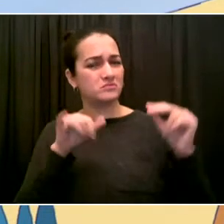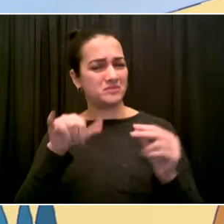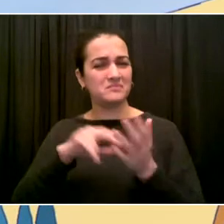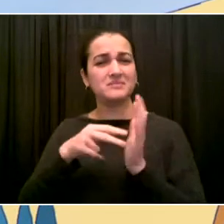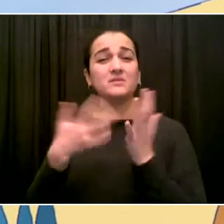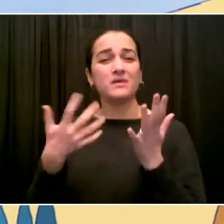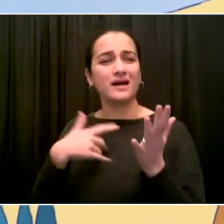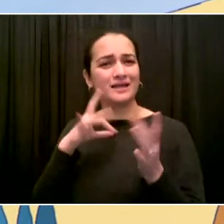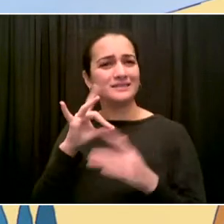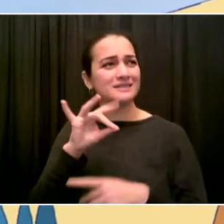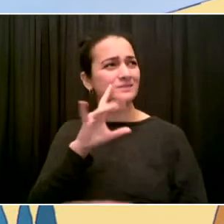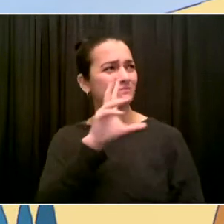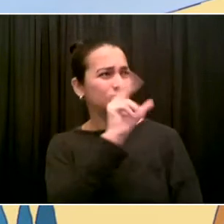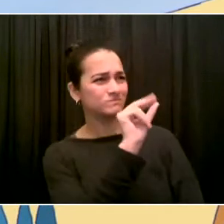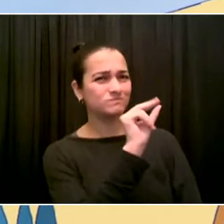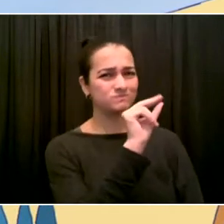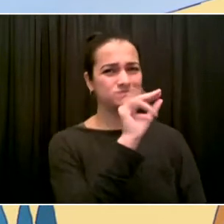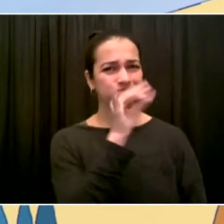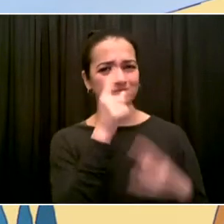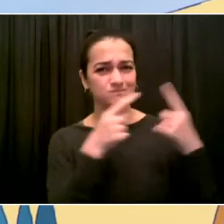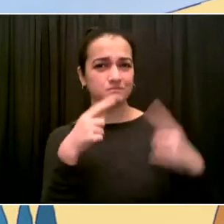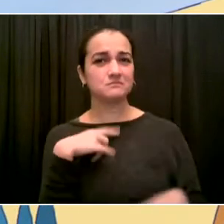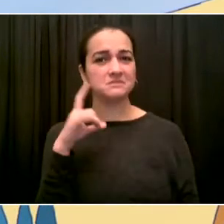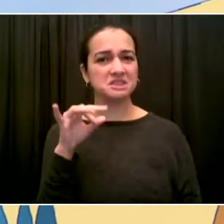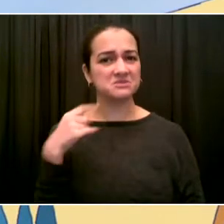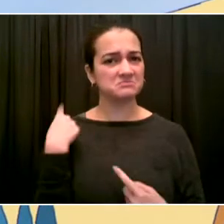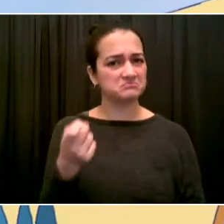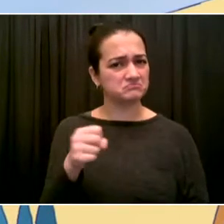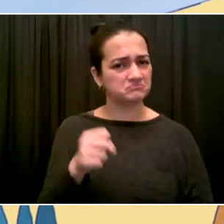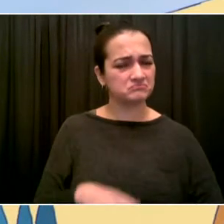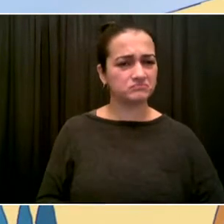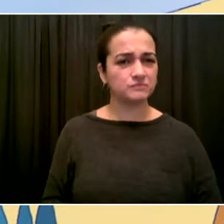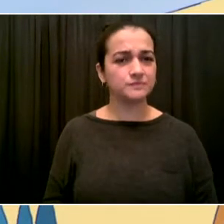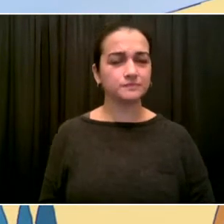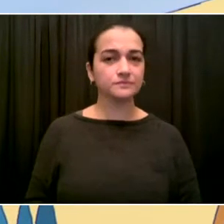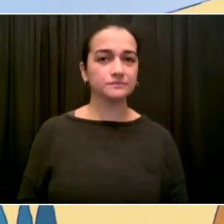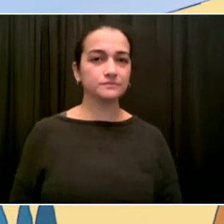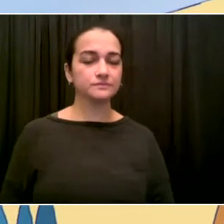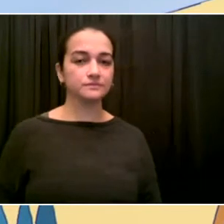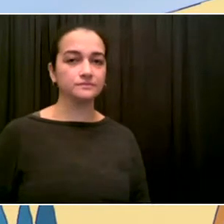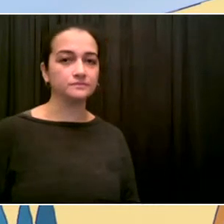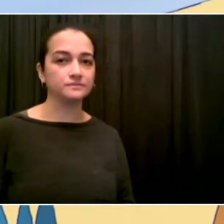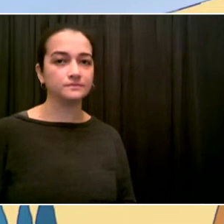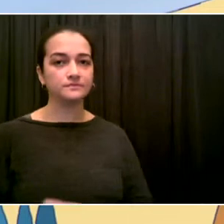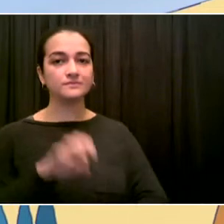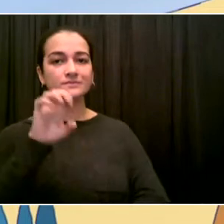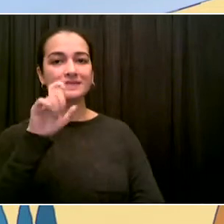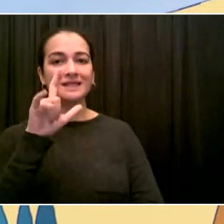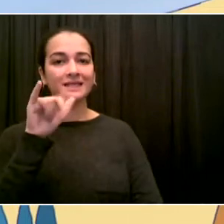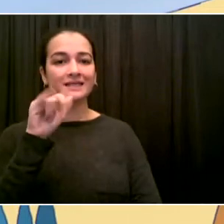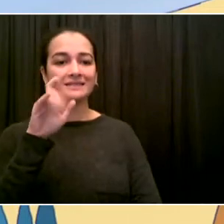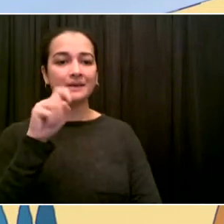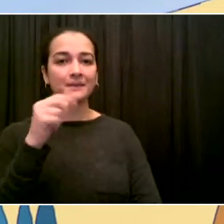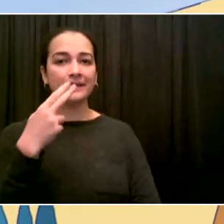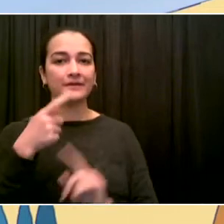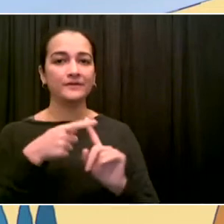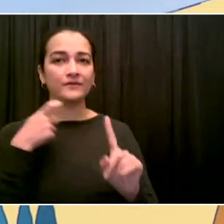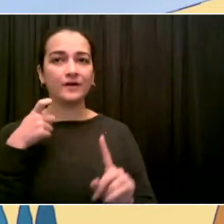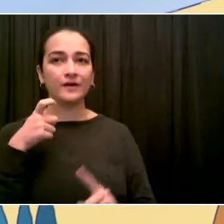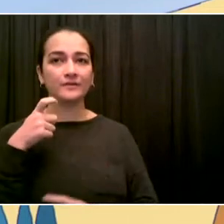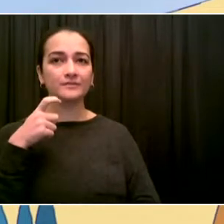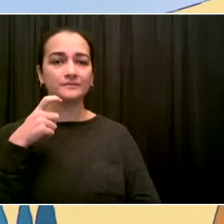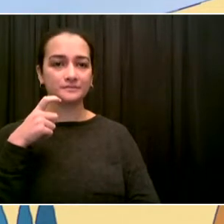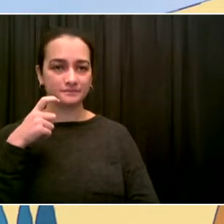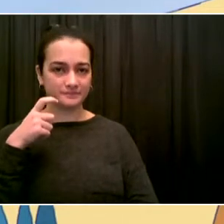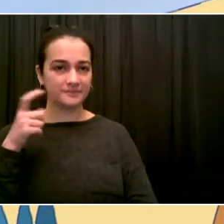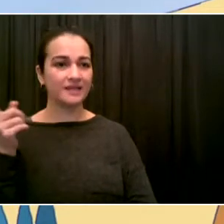Well, thank you so much. I wanted to ask about the governor's comments yesterday that if we get through